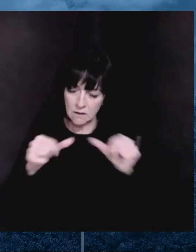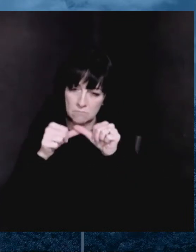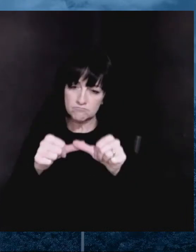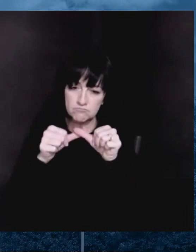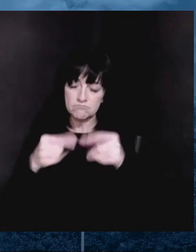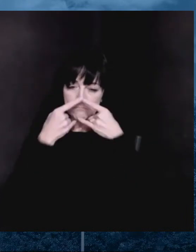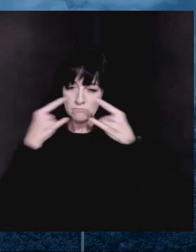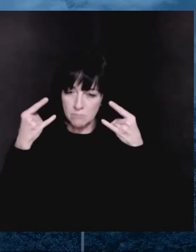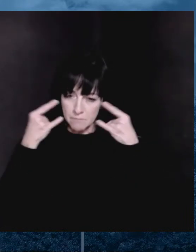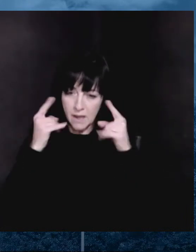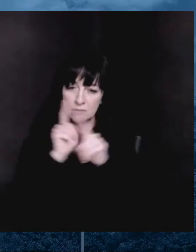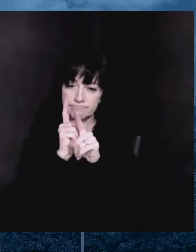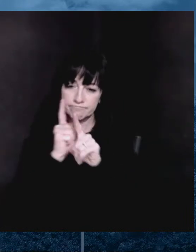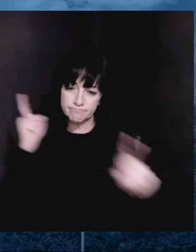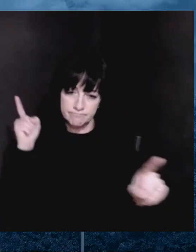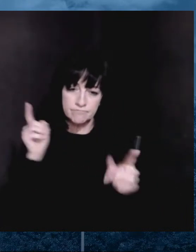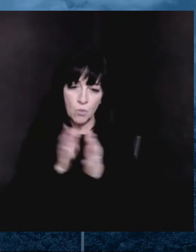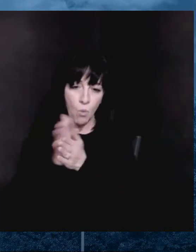eyes open.